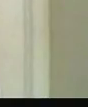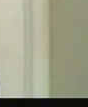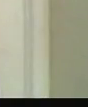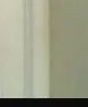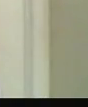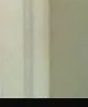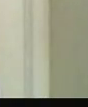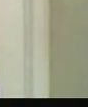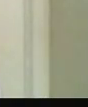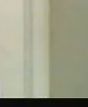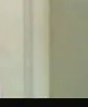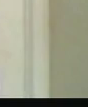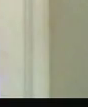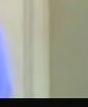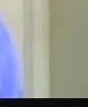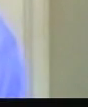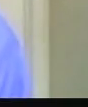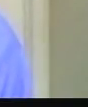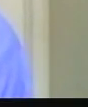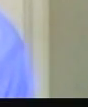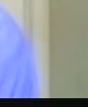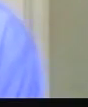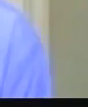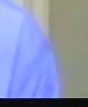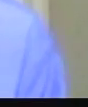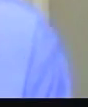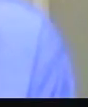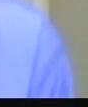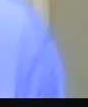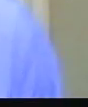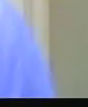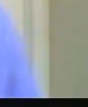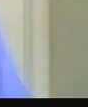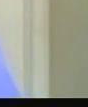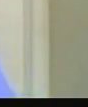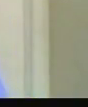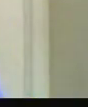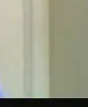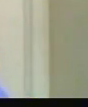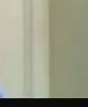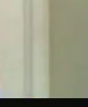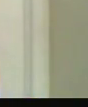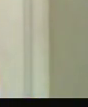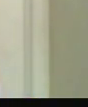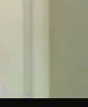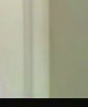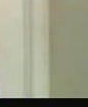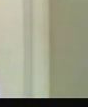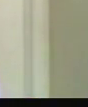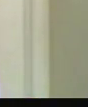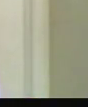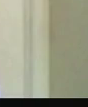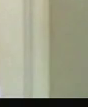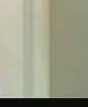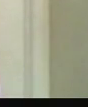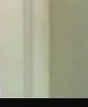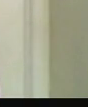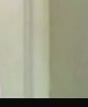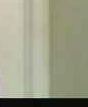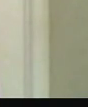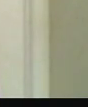We will be committed. In Jesus' name, we pray. Towards the end of the chapter, we see